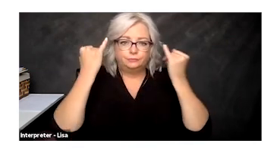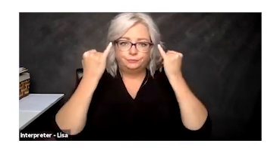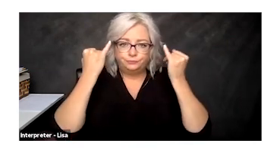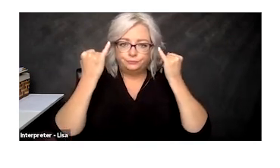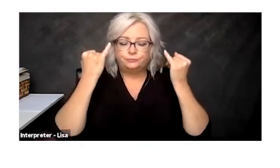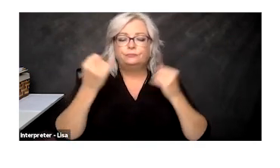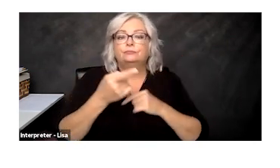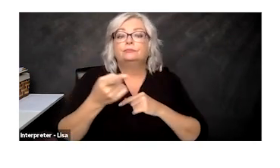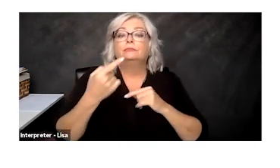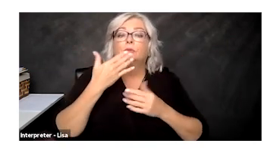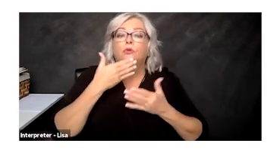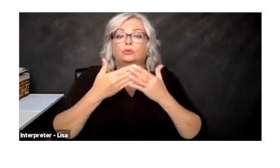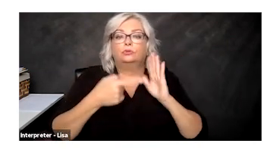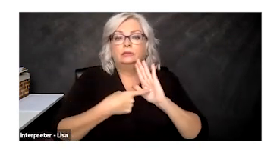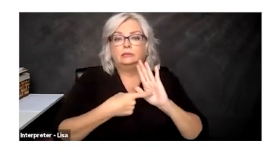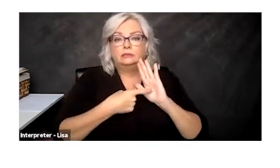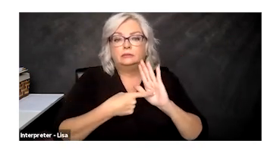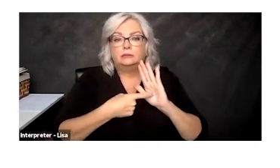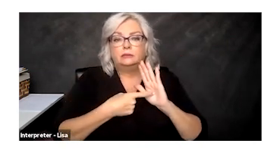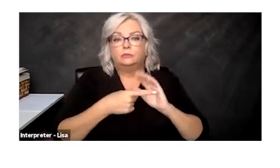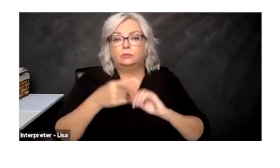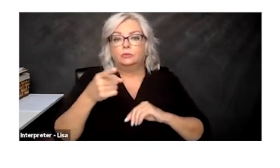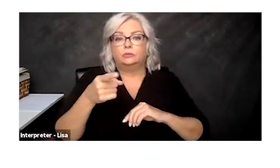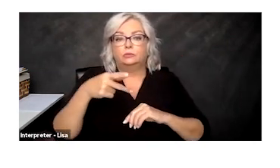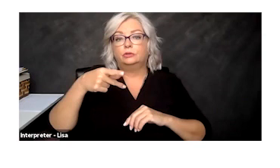good example of that is this Prada t-shirt,